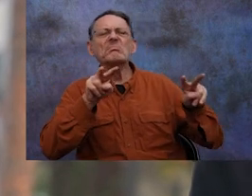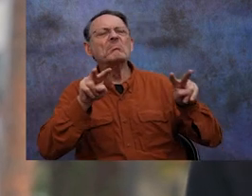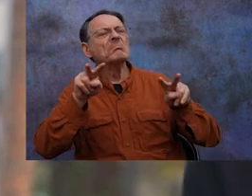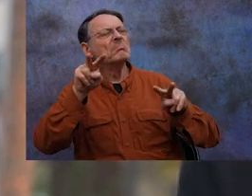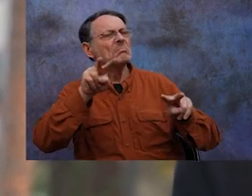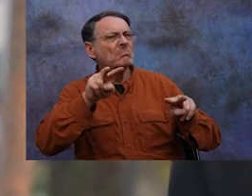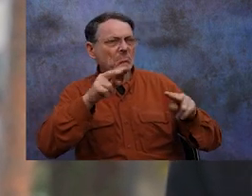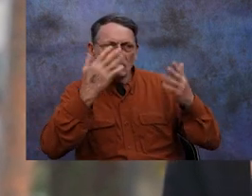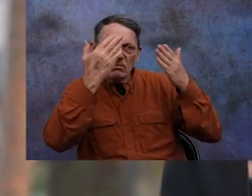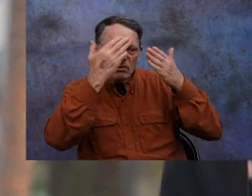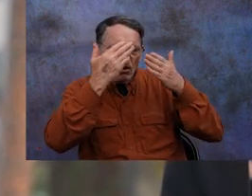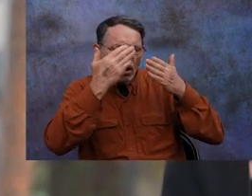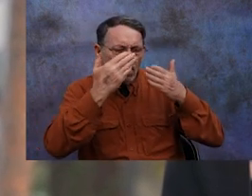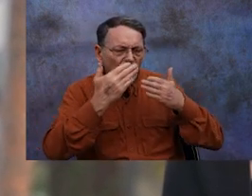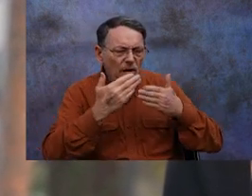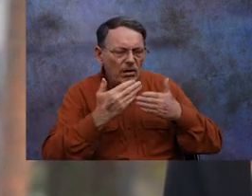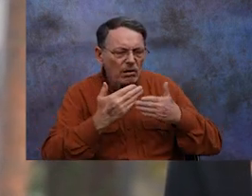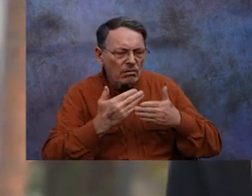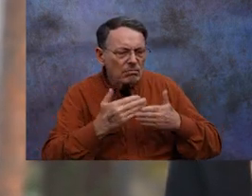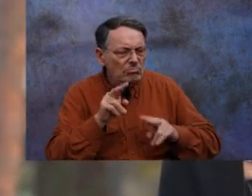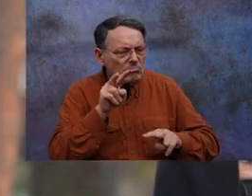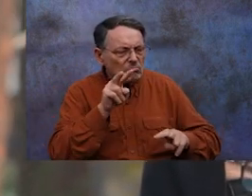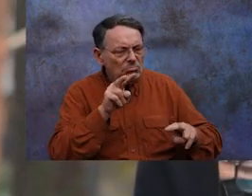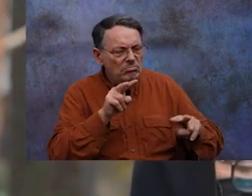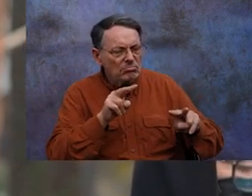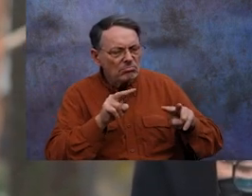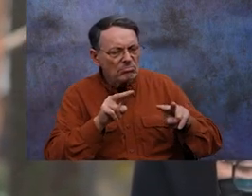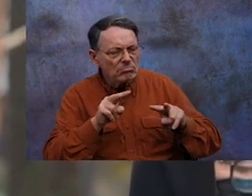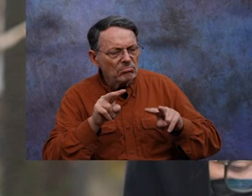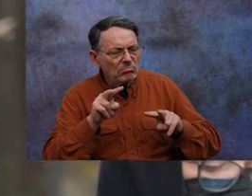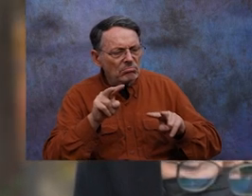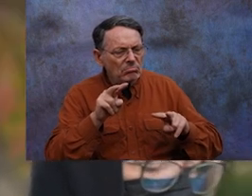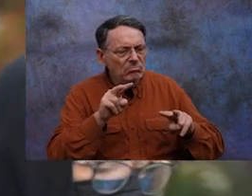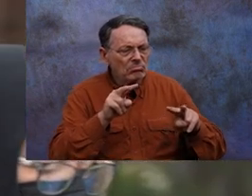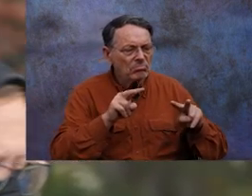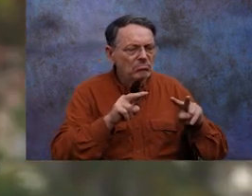darkness of the storm.